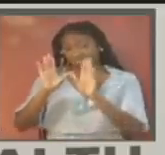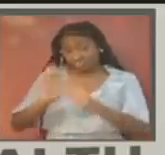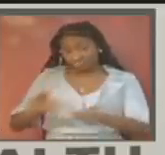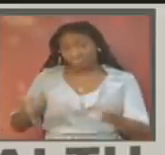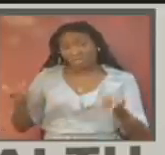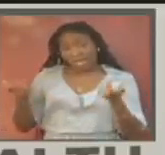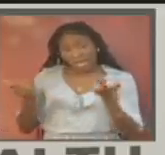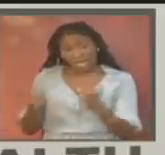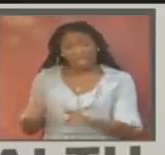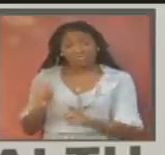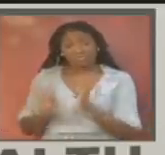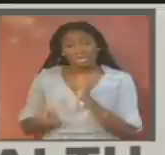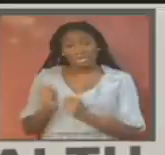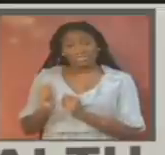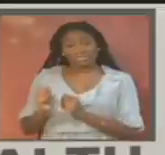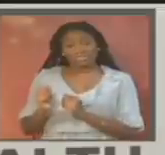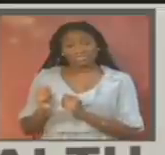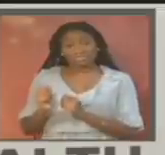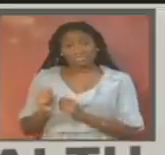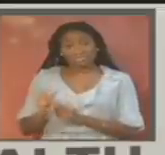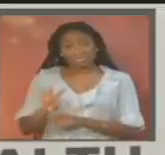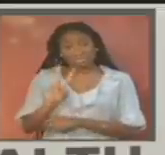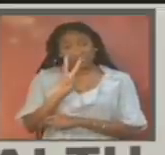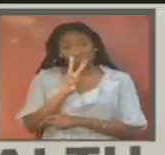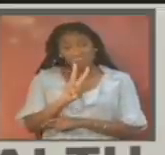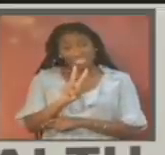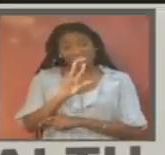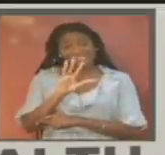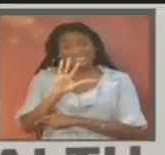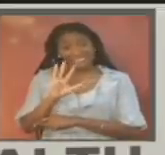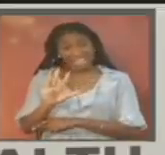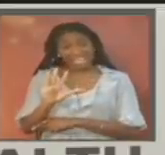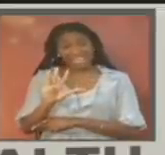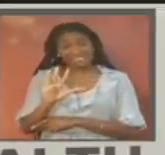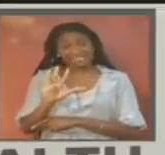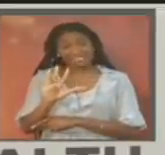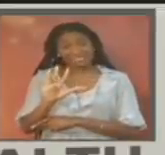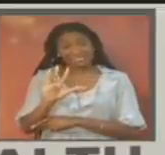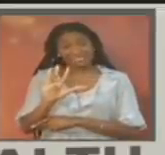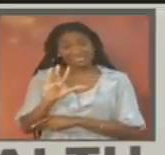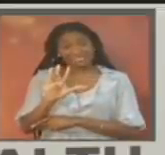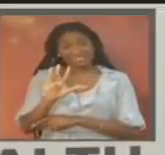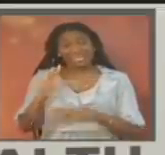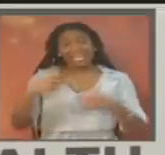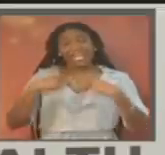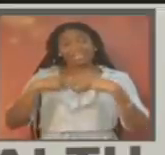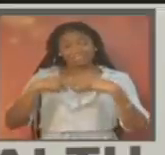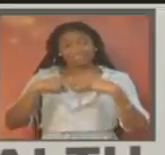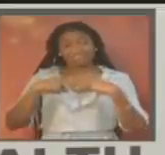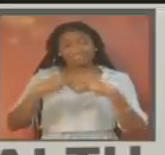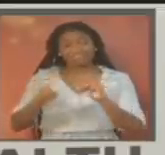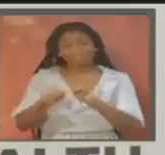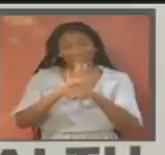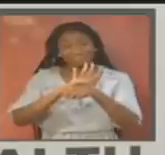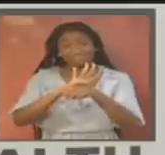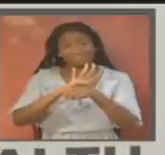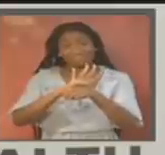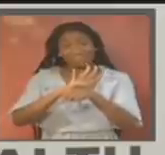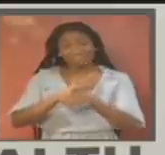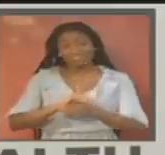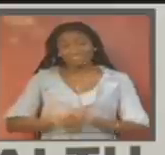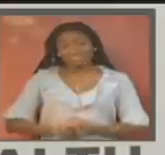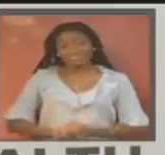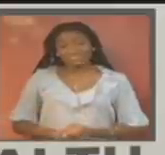Confirmed cases, we have 25 that are COVID PCR positive or antibody